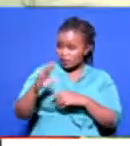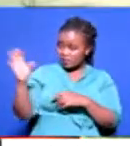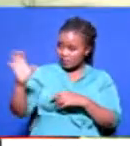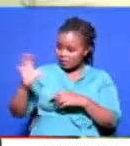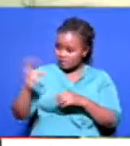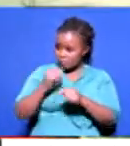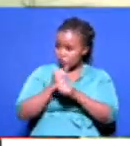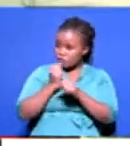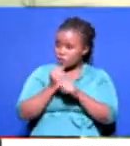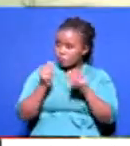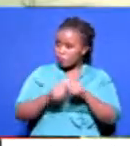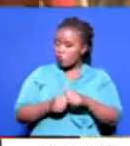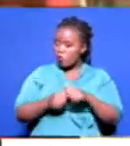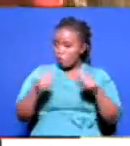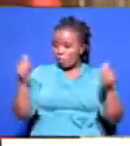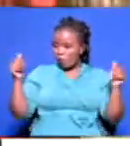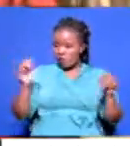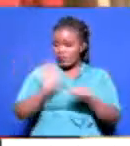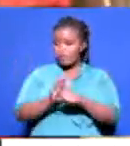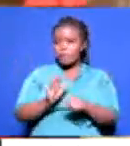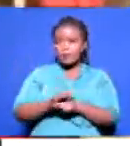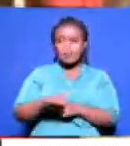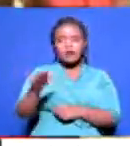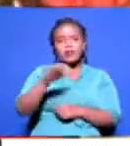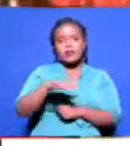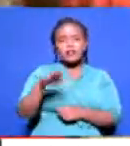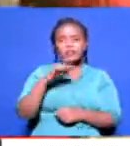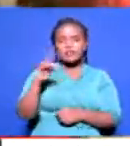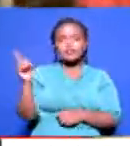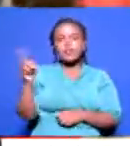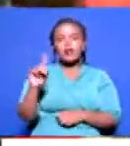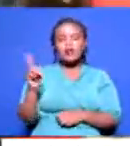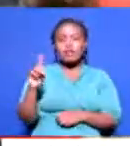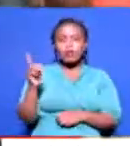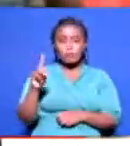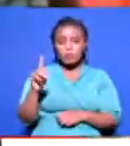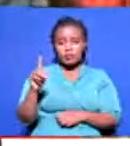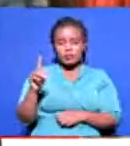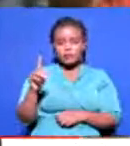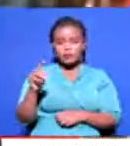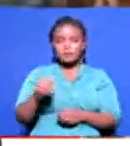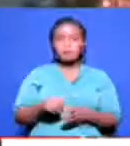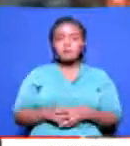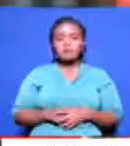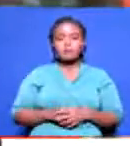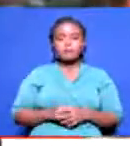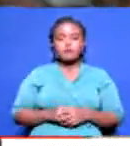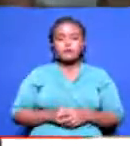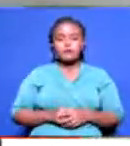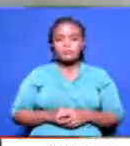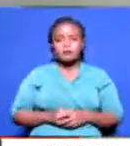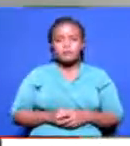areas in Nairobi. Gishoki Washira, Prime Edition.